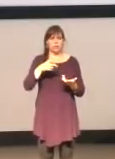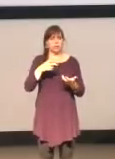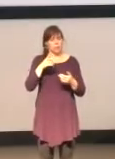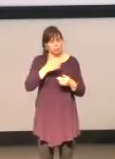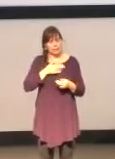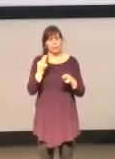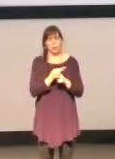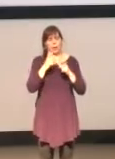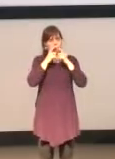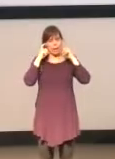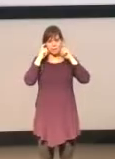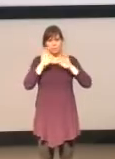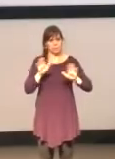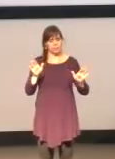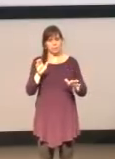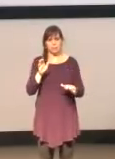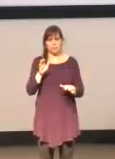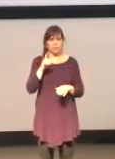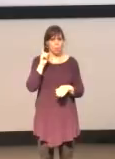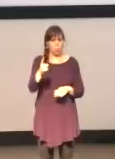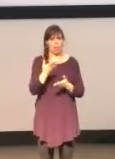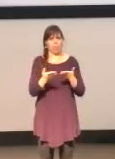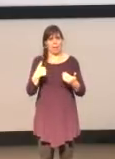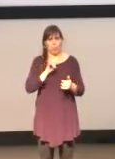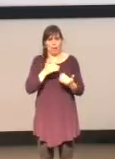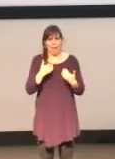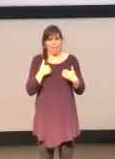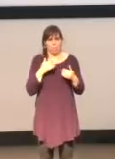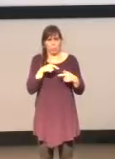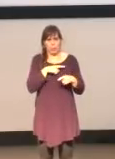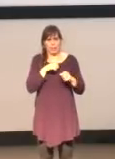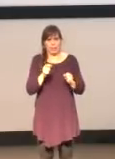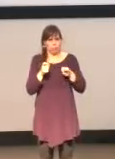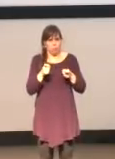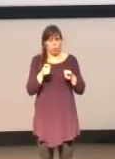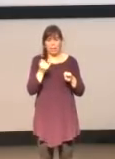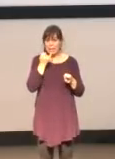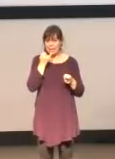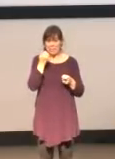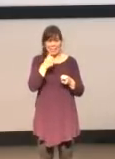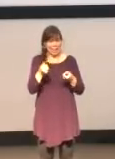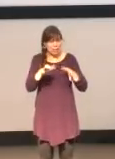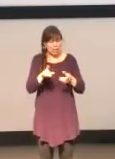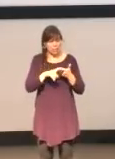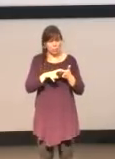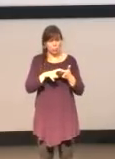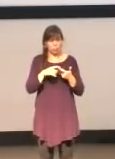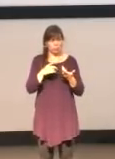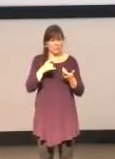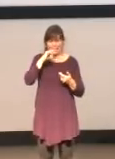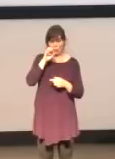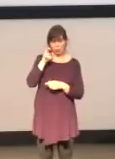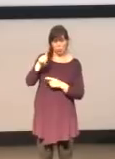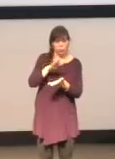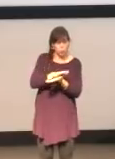wear masks. I mean, that is the one lever we have left. If there's any chance for kids to return